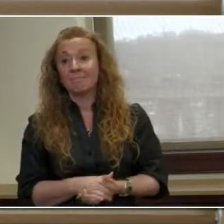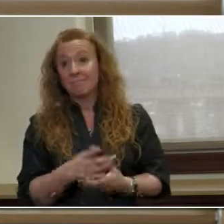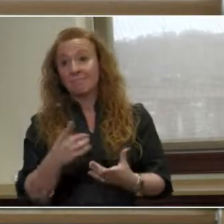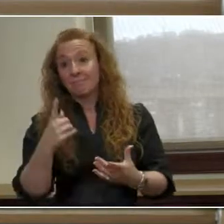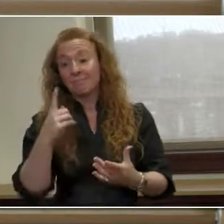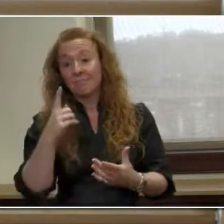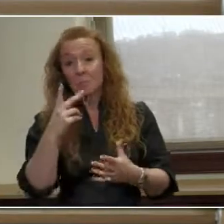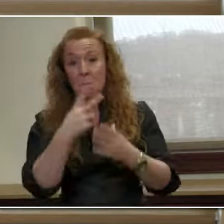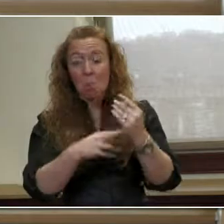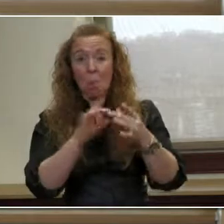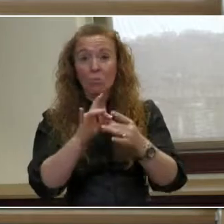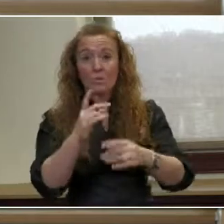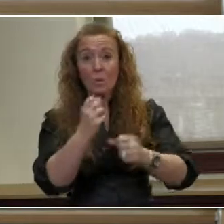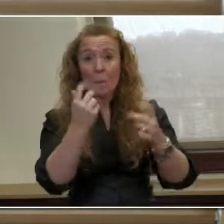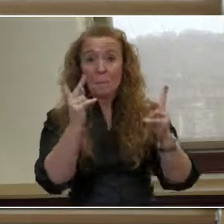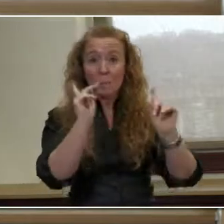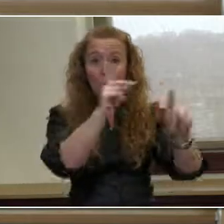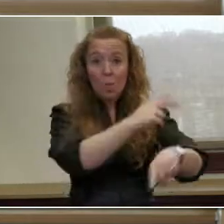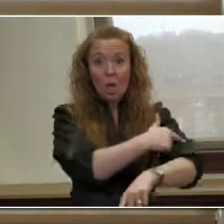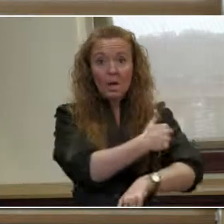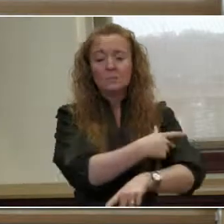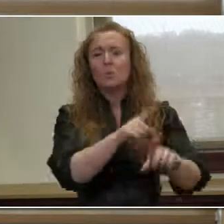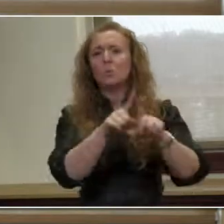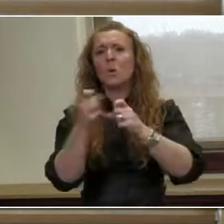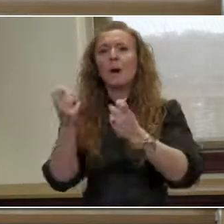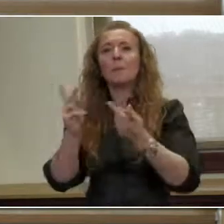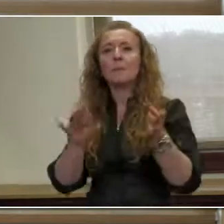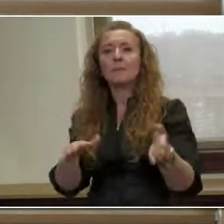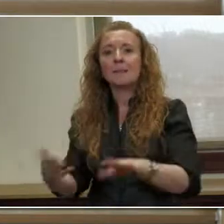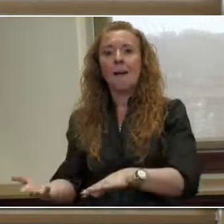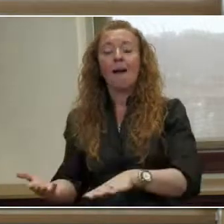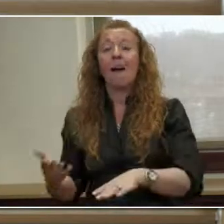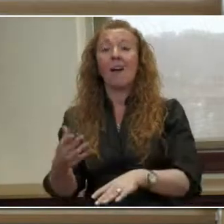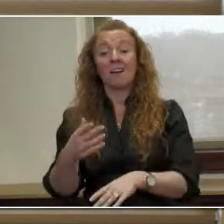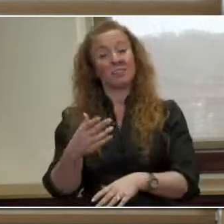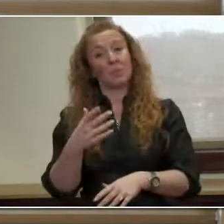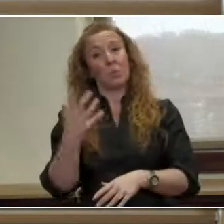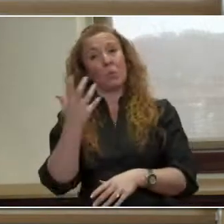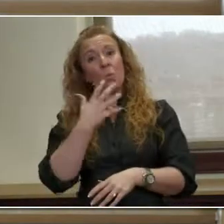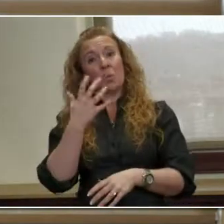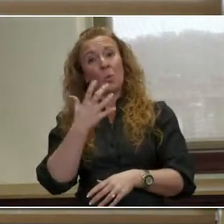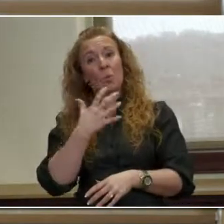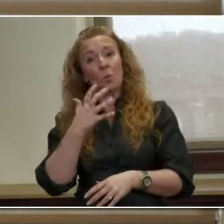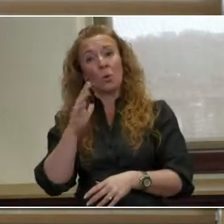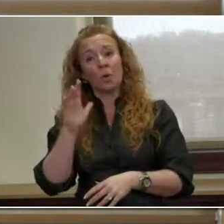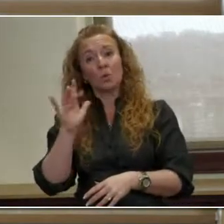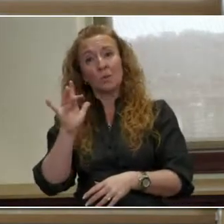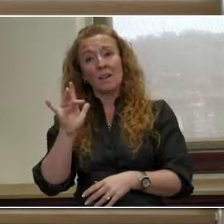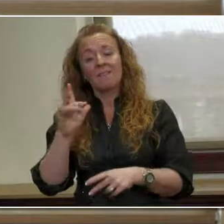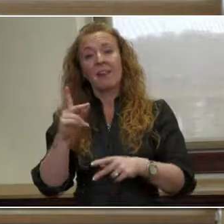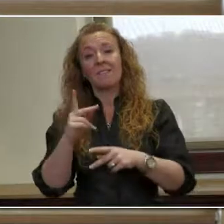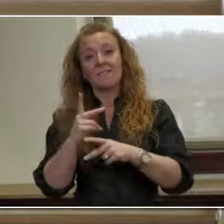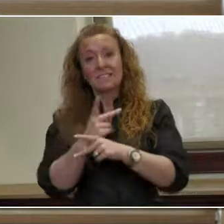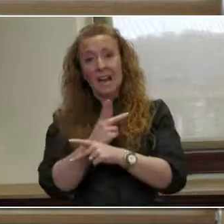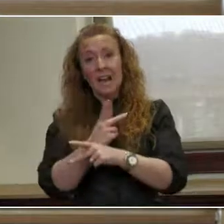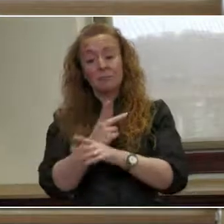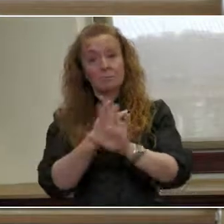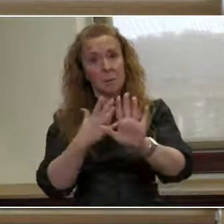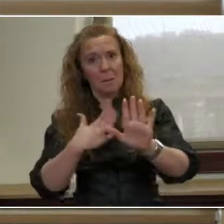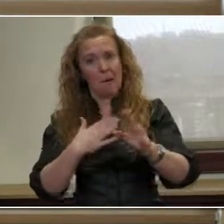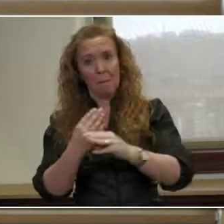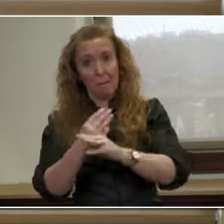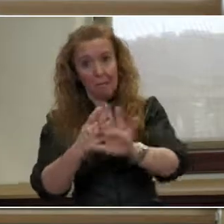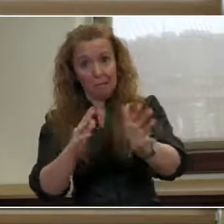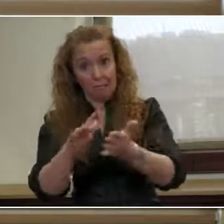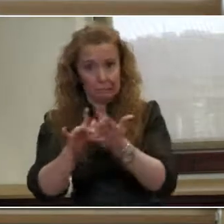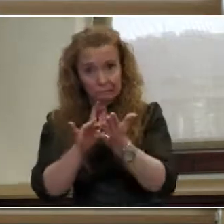comes to hospitalizations and fatalities. You are 25 times more, by my rough math,